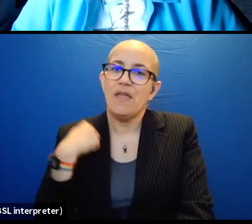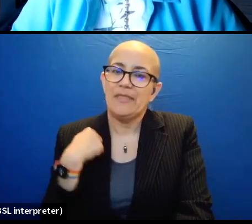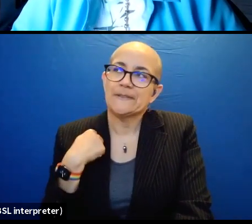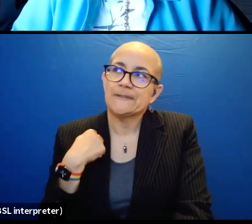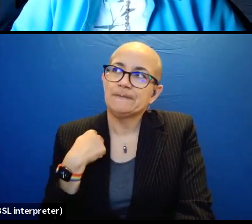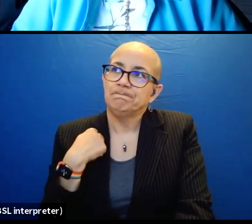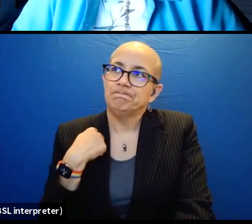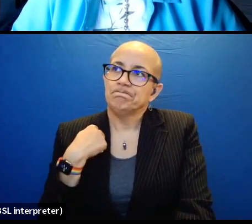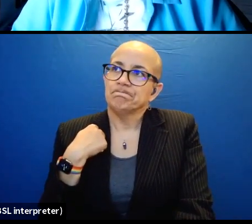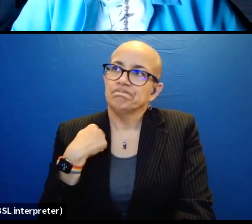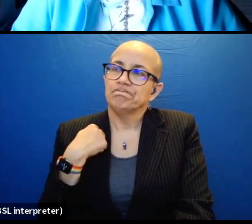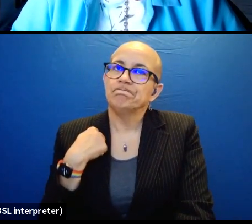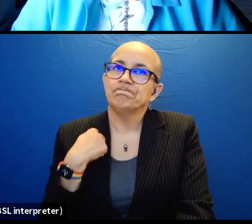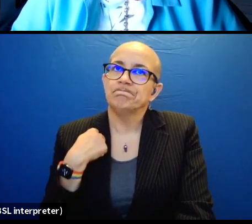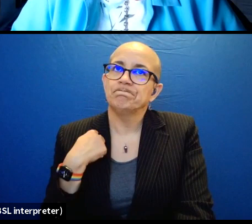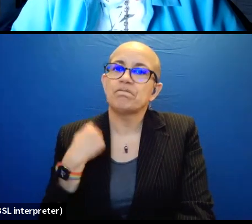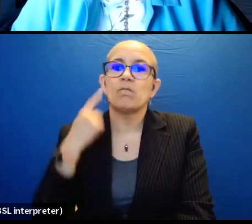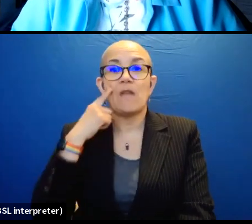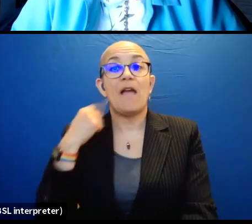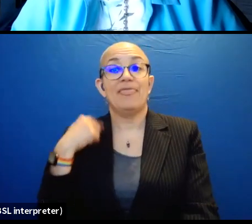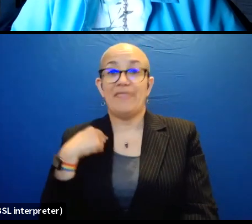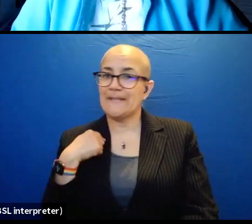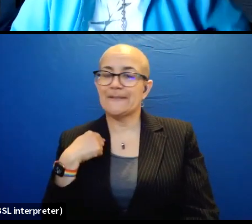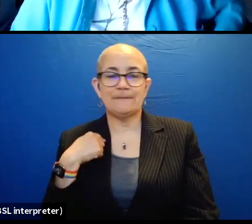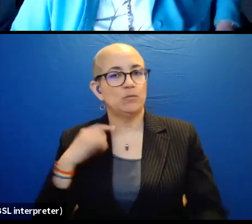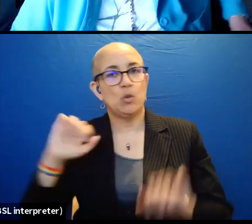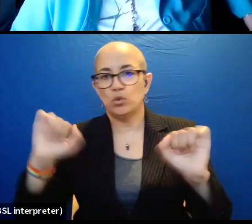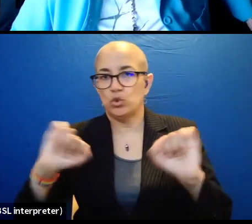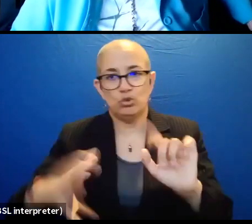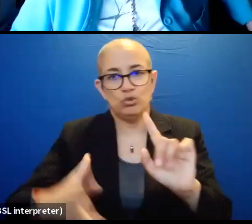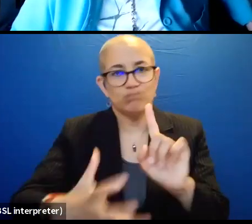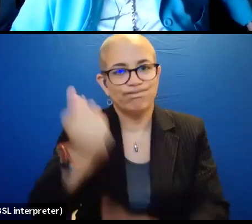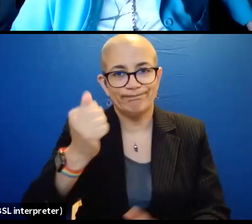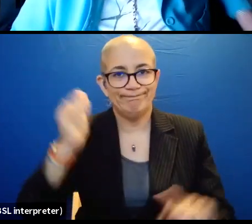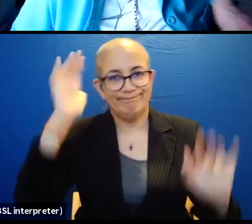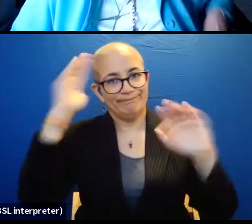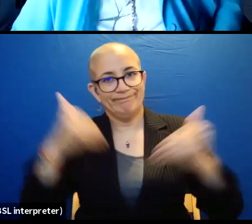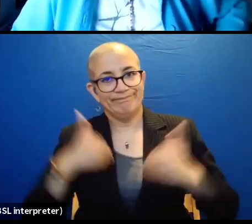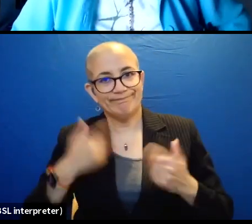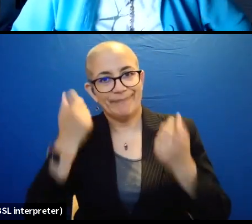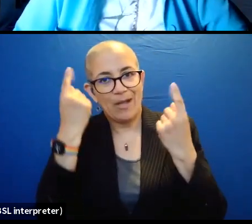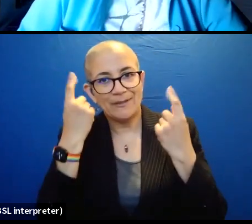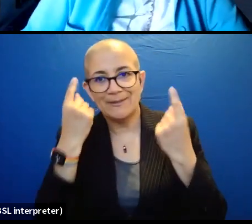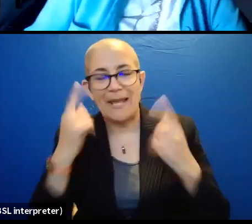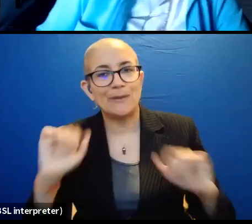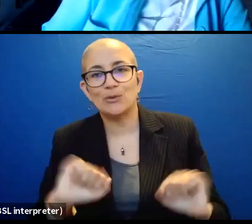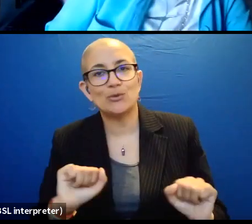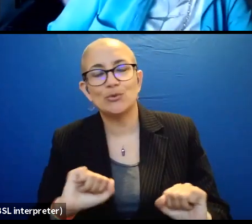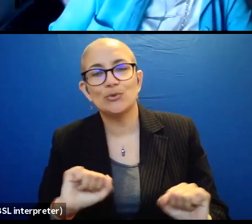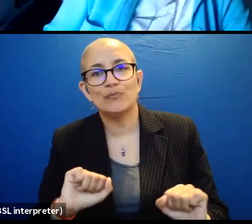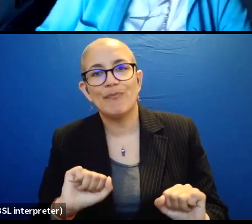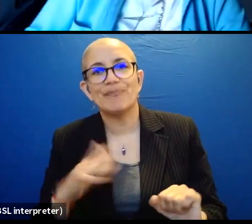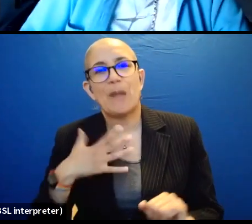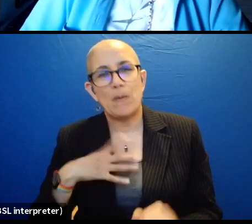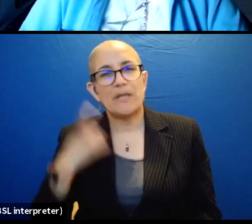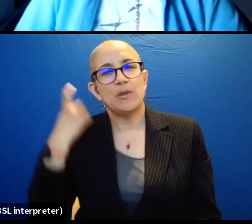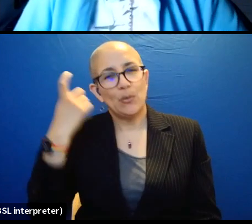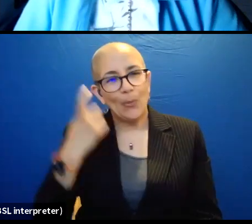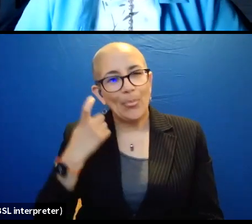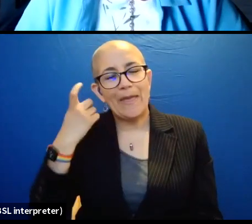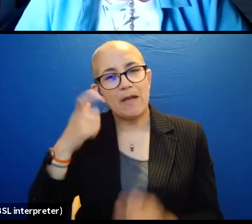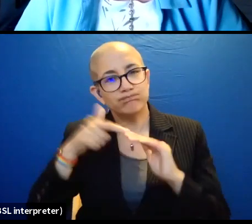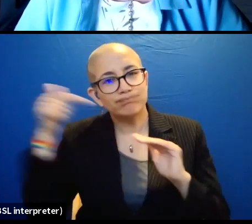I just think we've got a long way to go to really understand autism. And we need to think quite deeply about it,